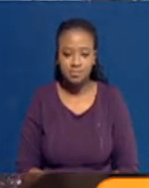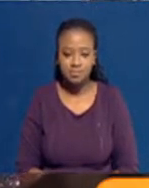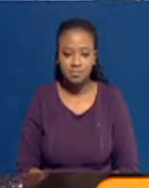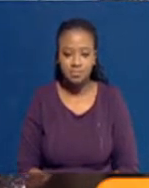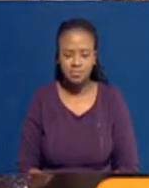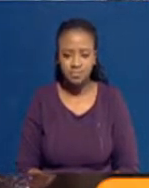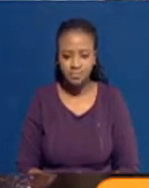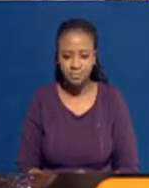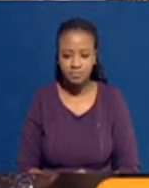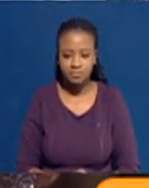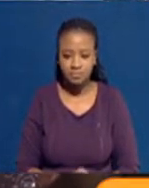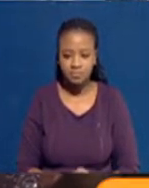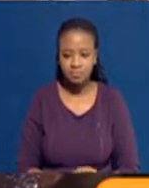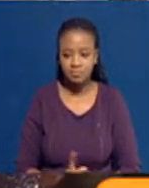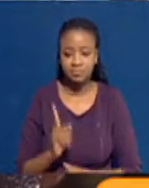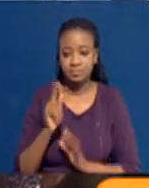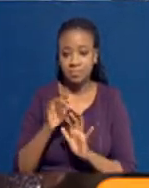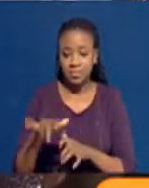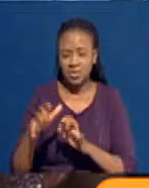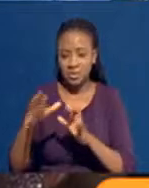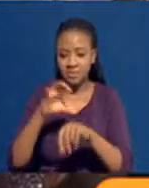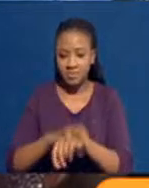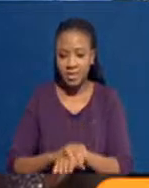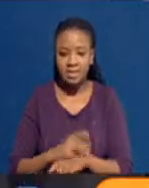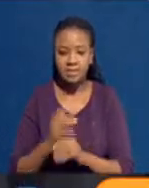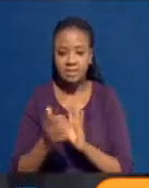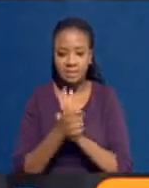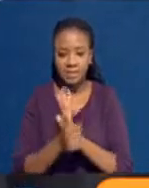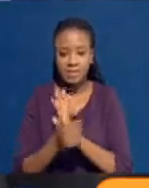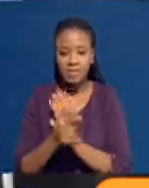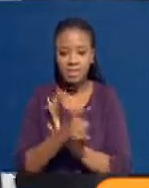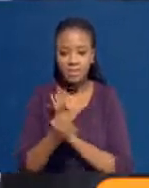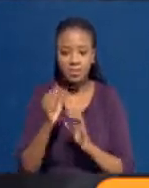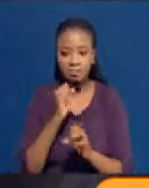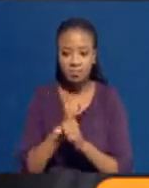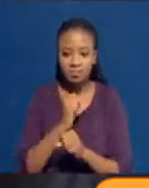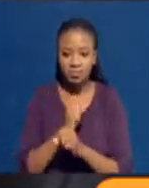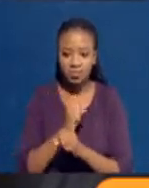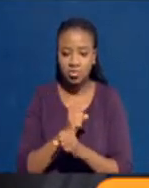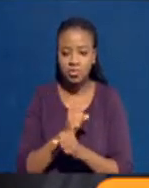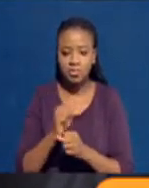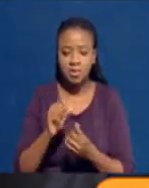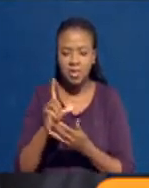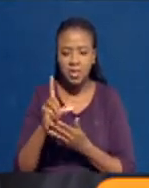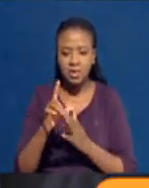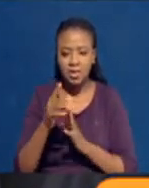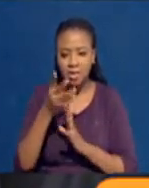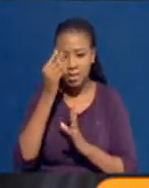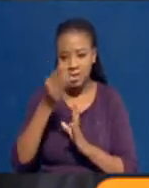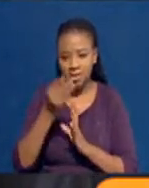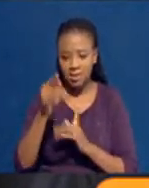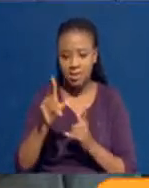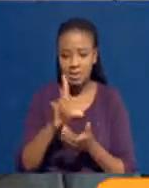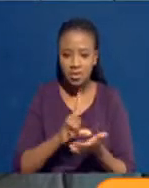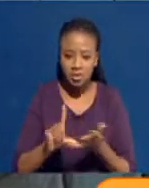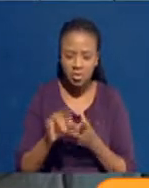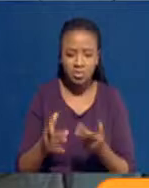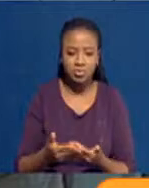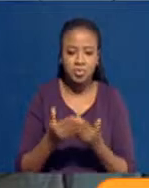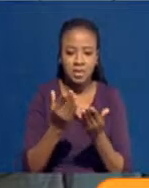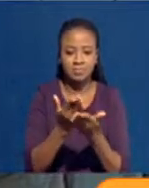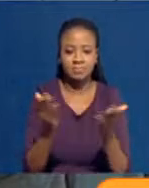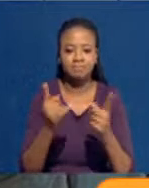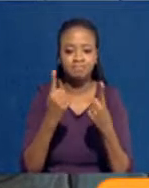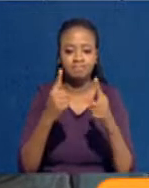The tech firm has introduced the Skills for Jobs Learning Pathways program locally as a build-up to the success of its